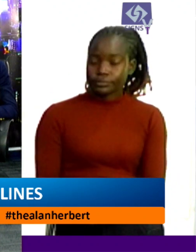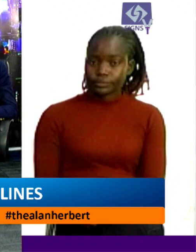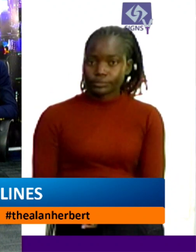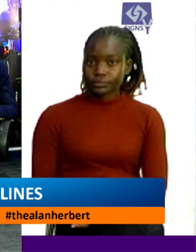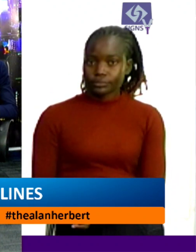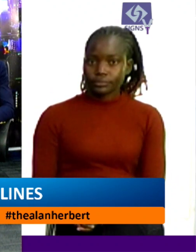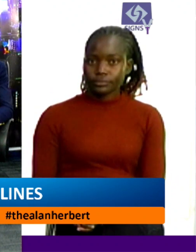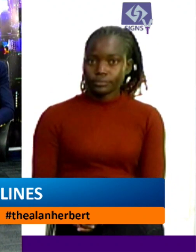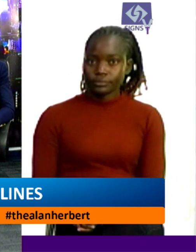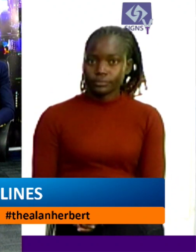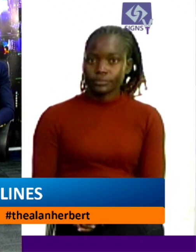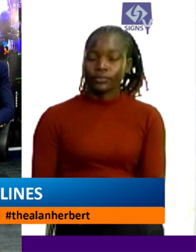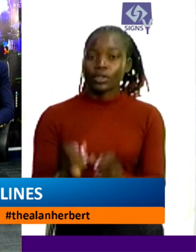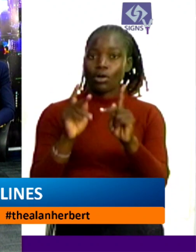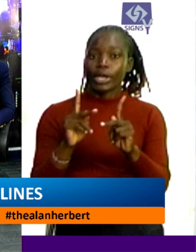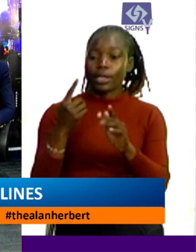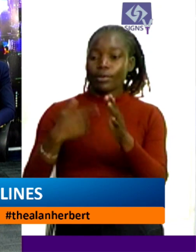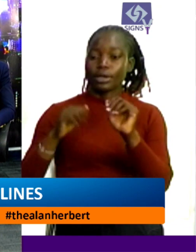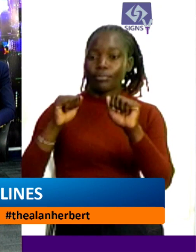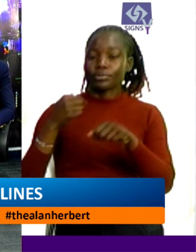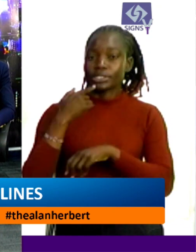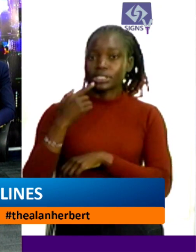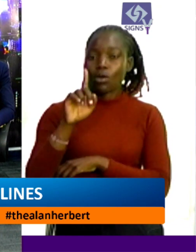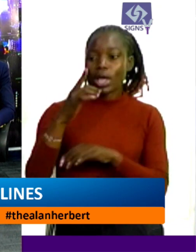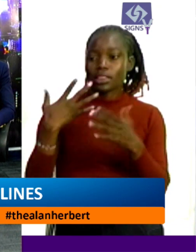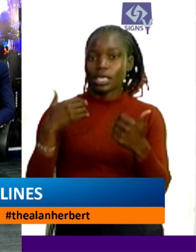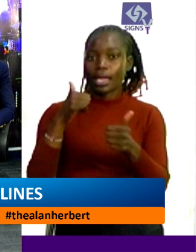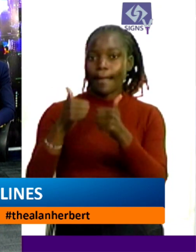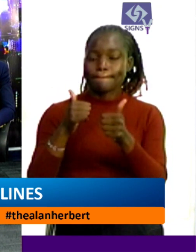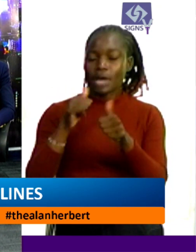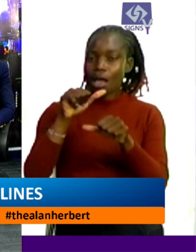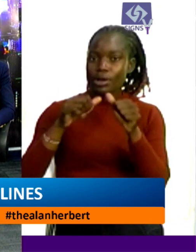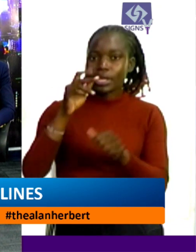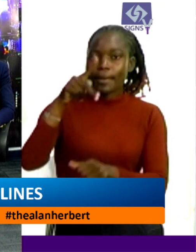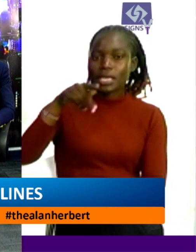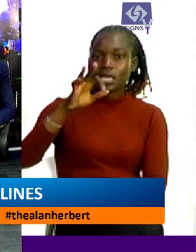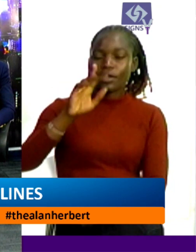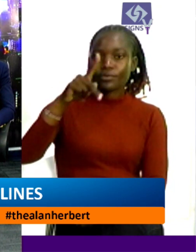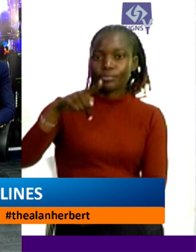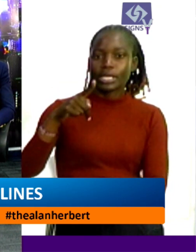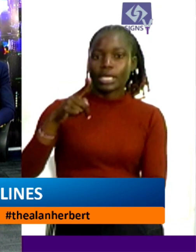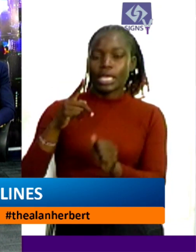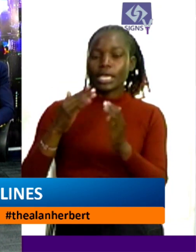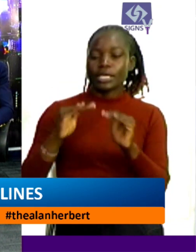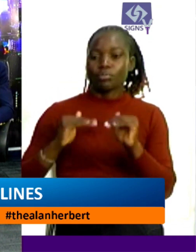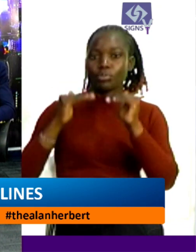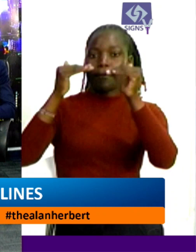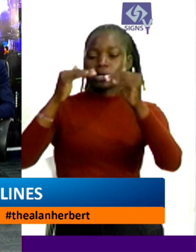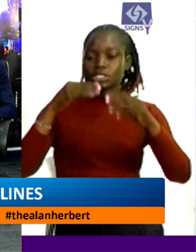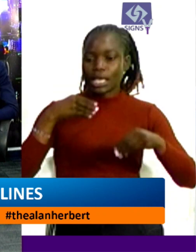Okay. So what I can say is that one thing about PFP is that it promotes